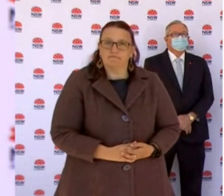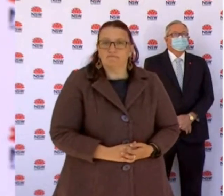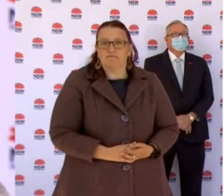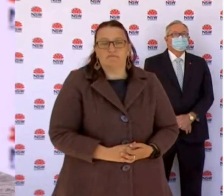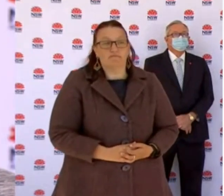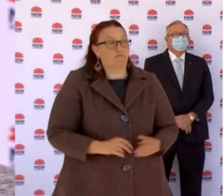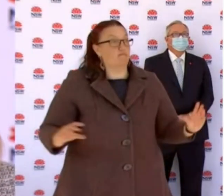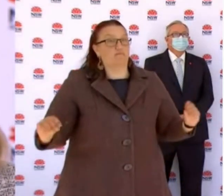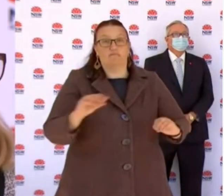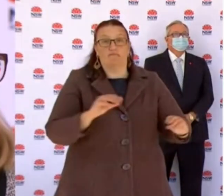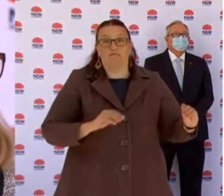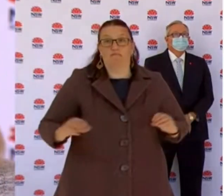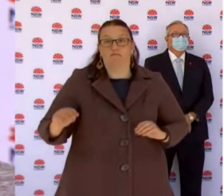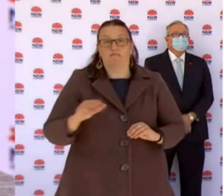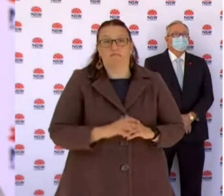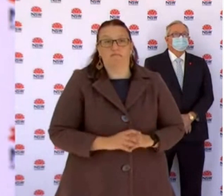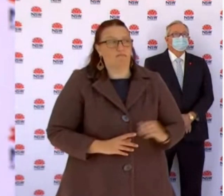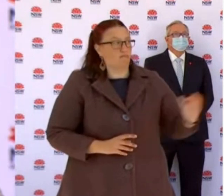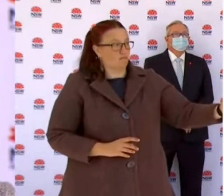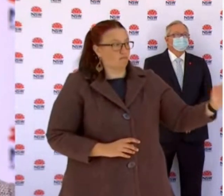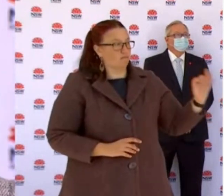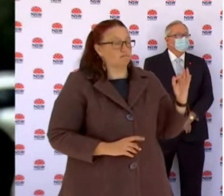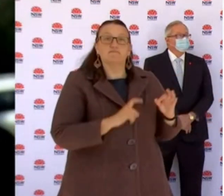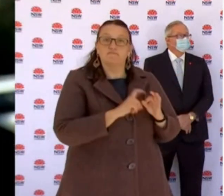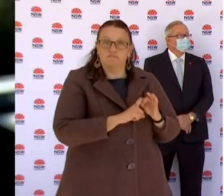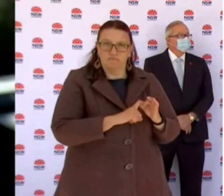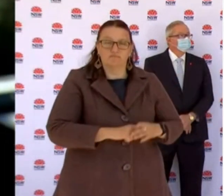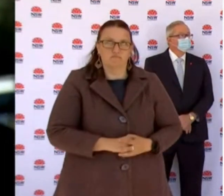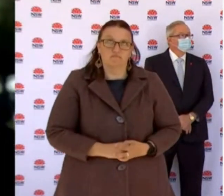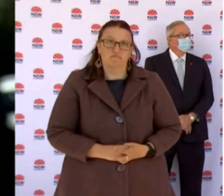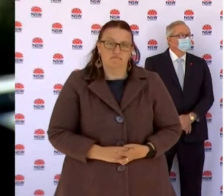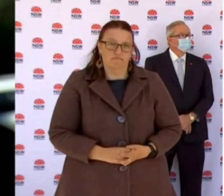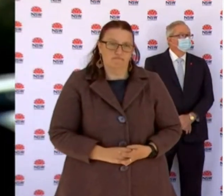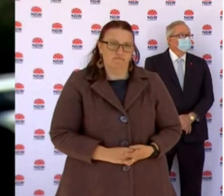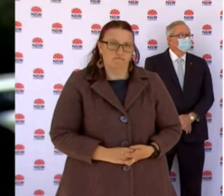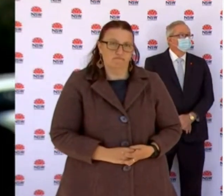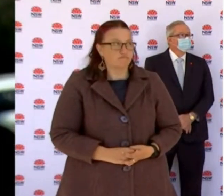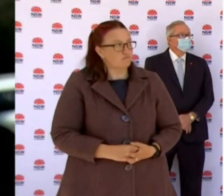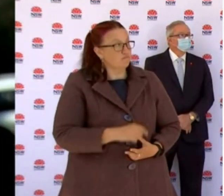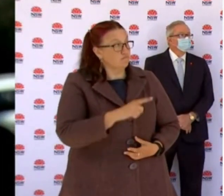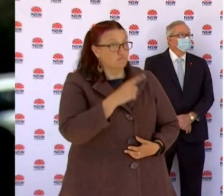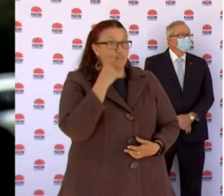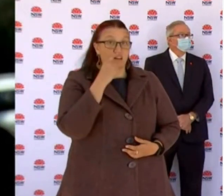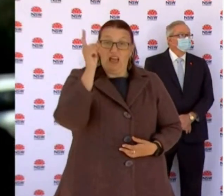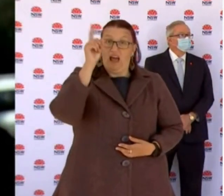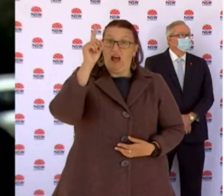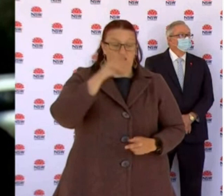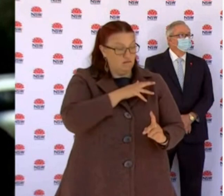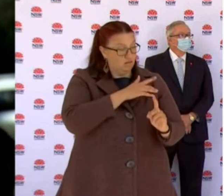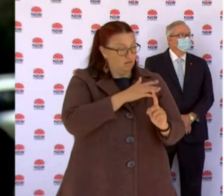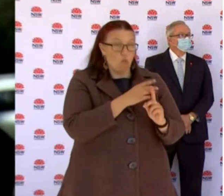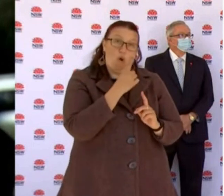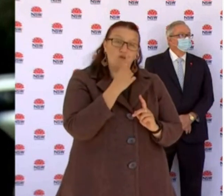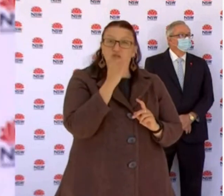testing. Based on the current trajectory, are you confident that we will exit lockdown at the end of the week